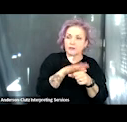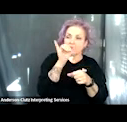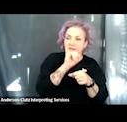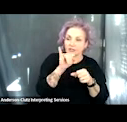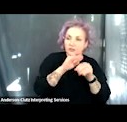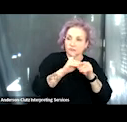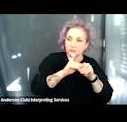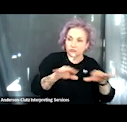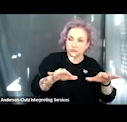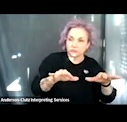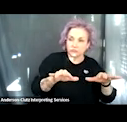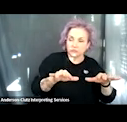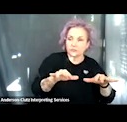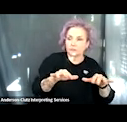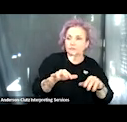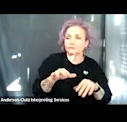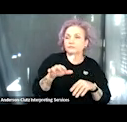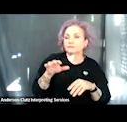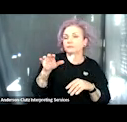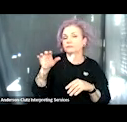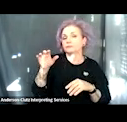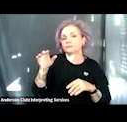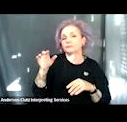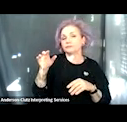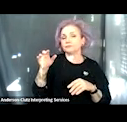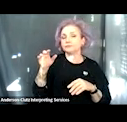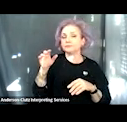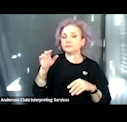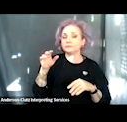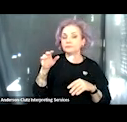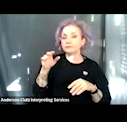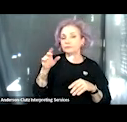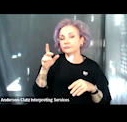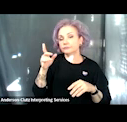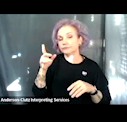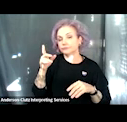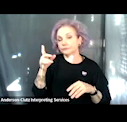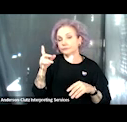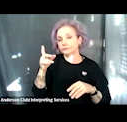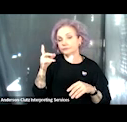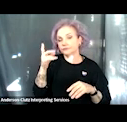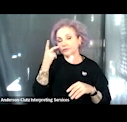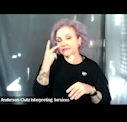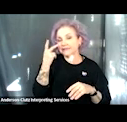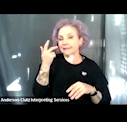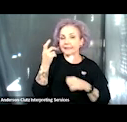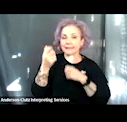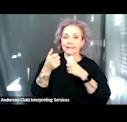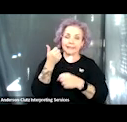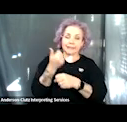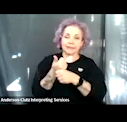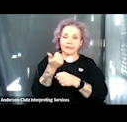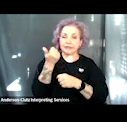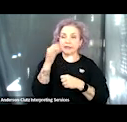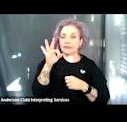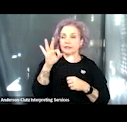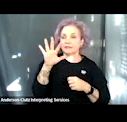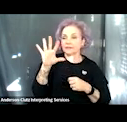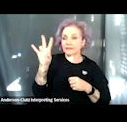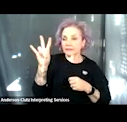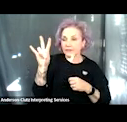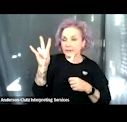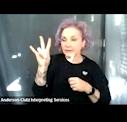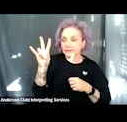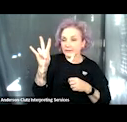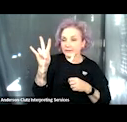disorder, the infection. So a lot of these you'll see this, in 1957 is a common one. Even